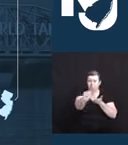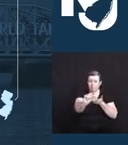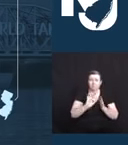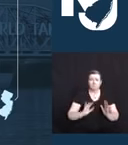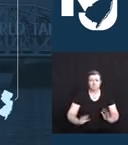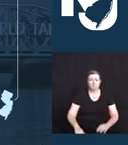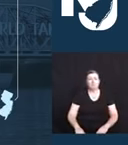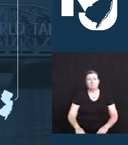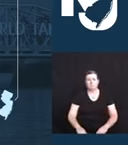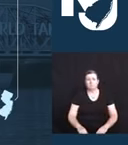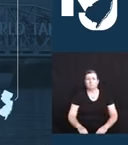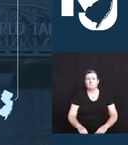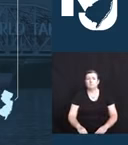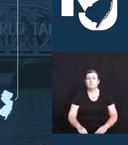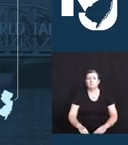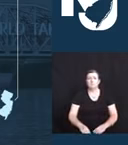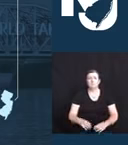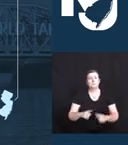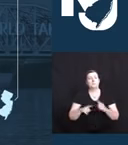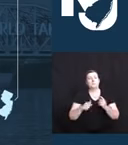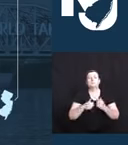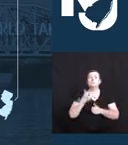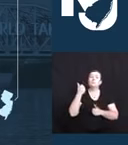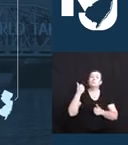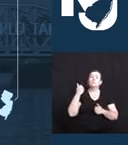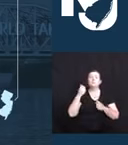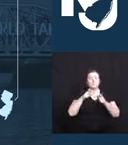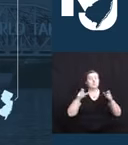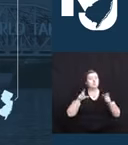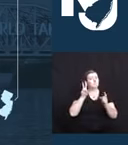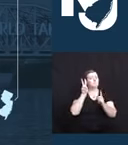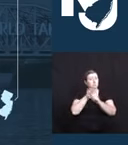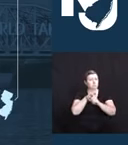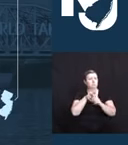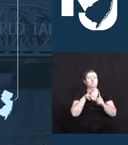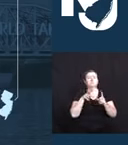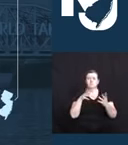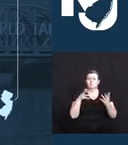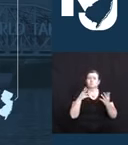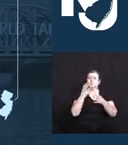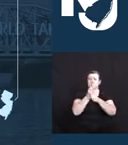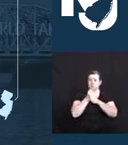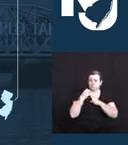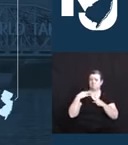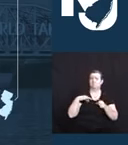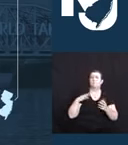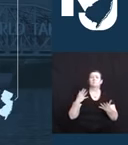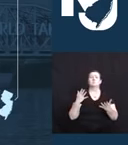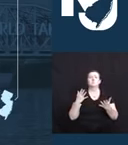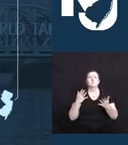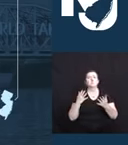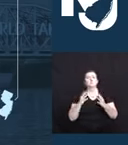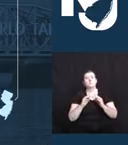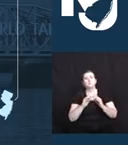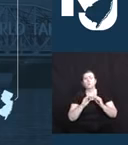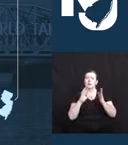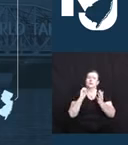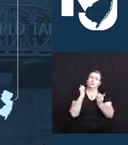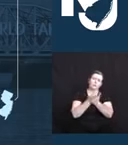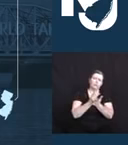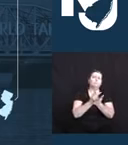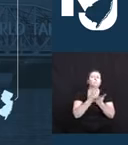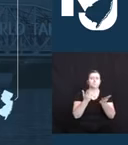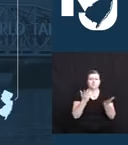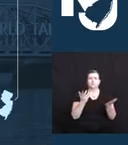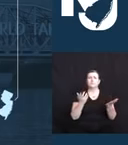However, the overwhelming number of claims have been cleared, and the department will not rest until every claim is settled and every penny is